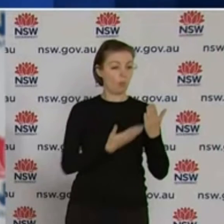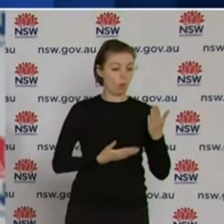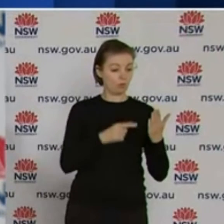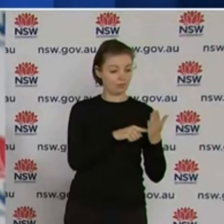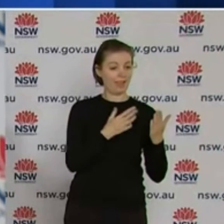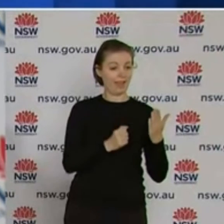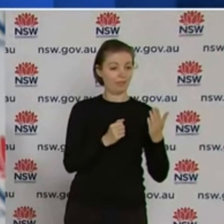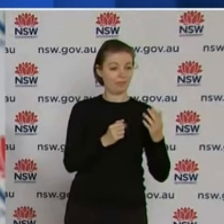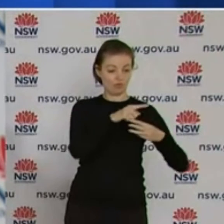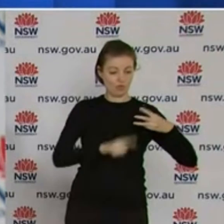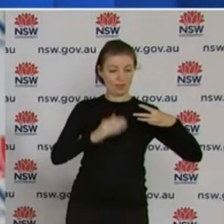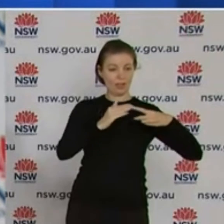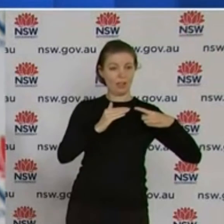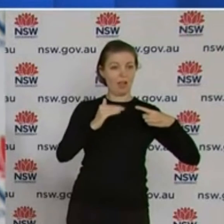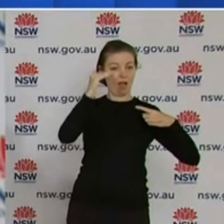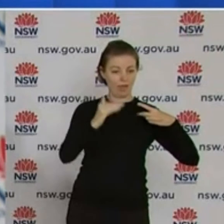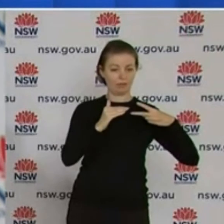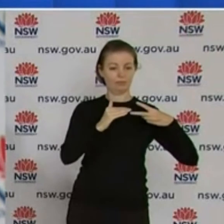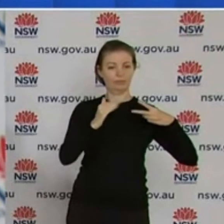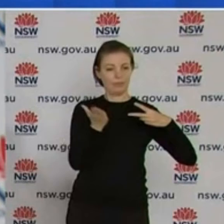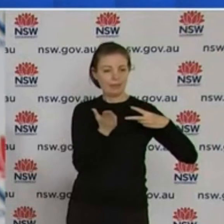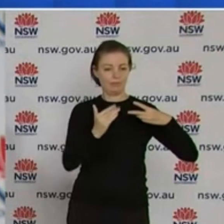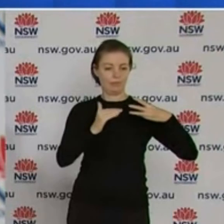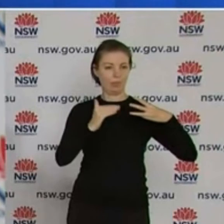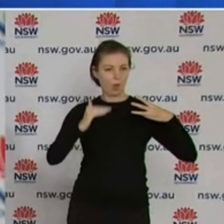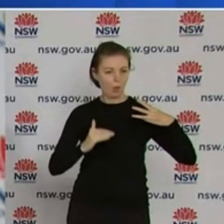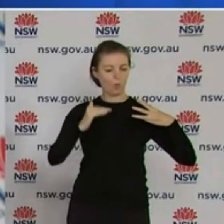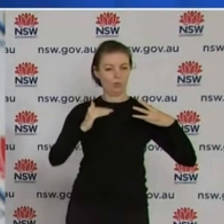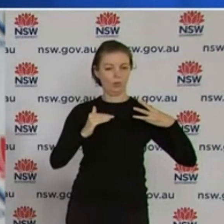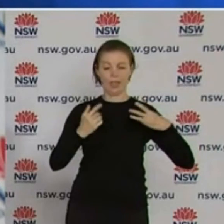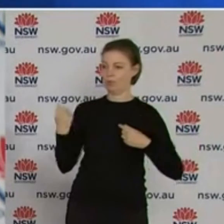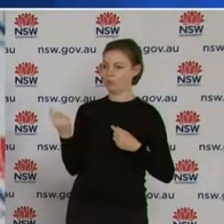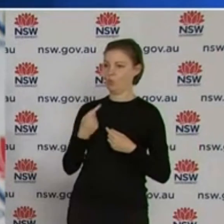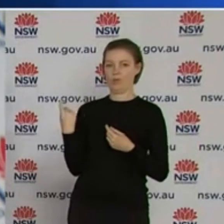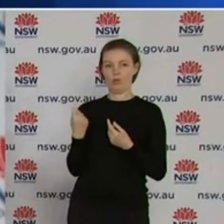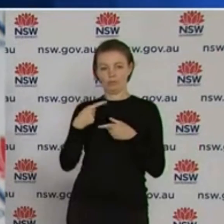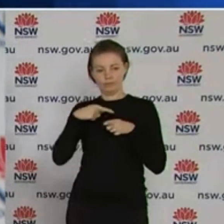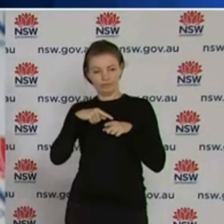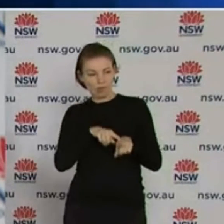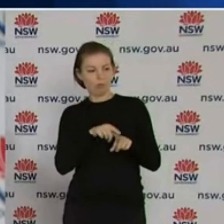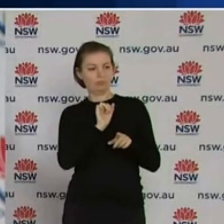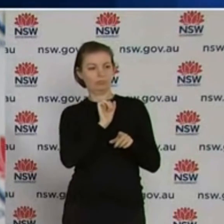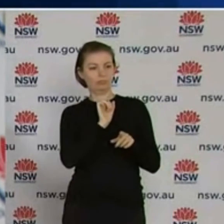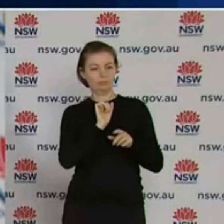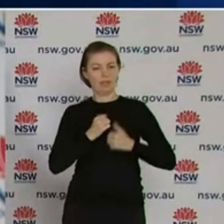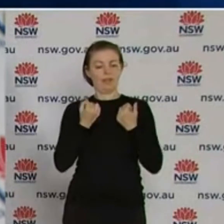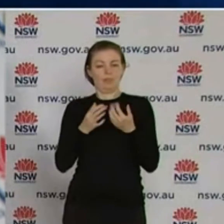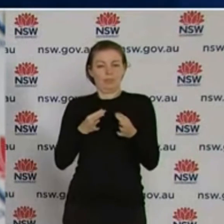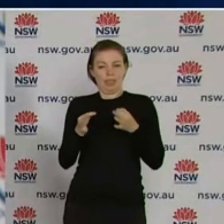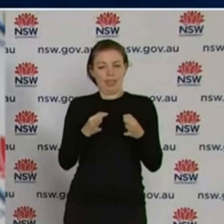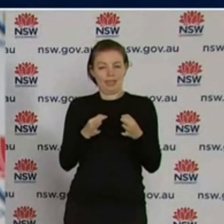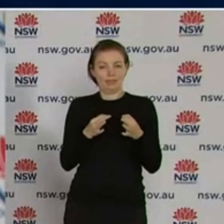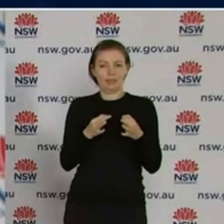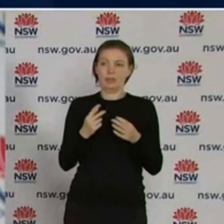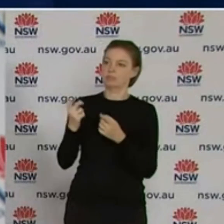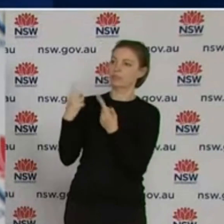has based our plans on that advice, on the National Cabinet plan, on the National plan, and obviously closer to the time we'll be taking health